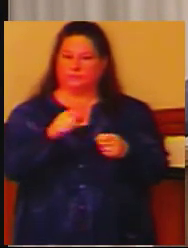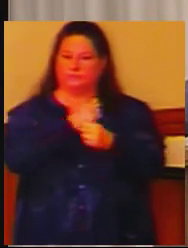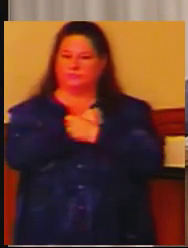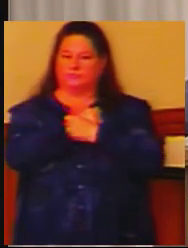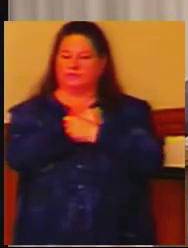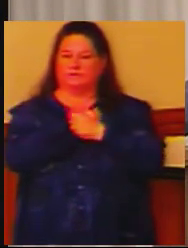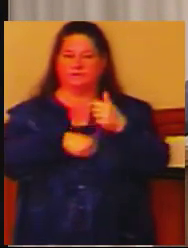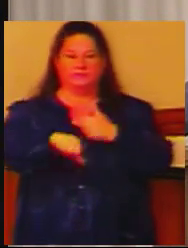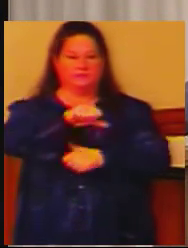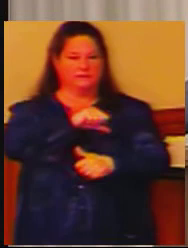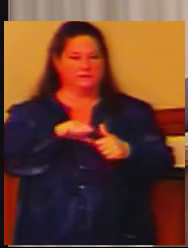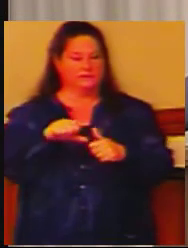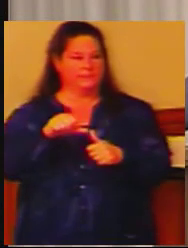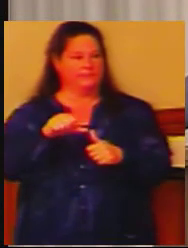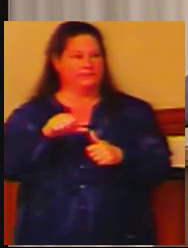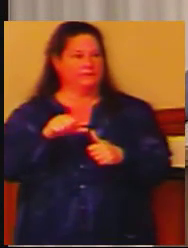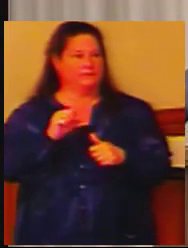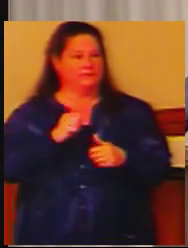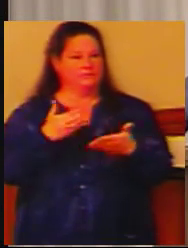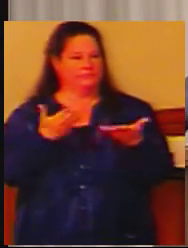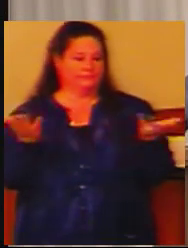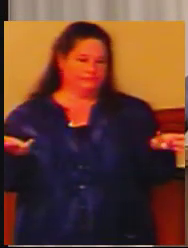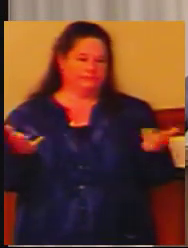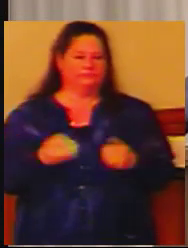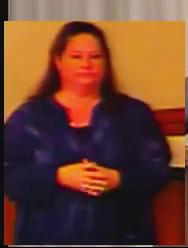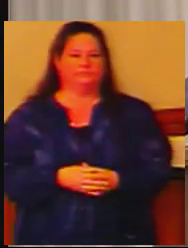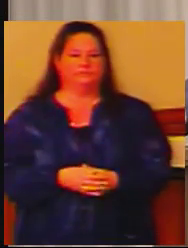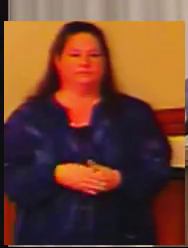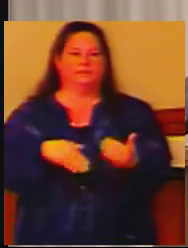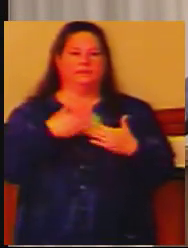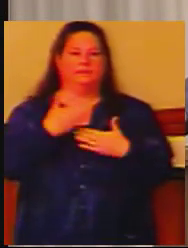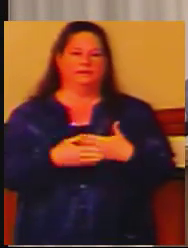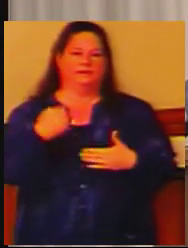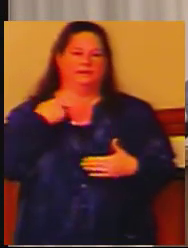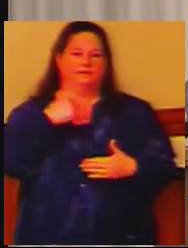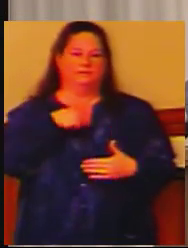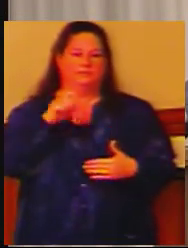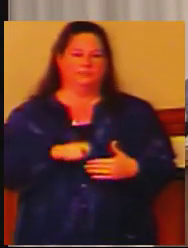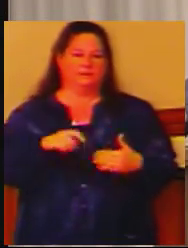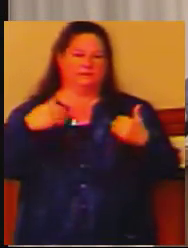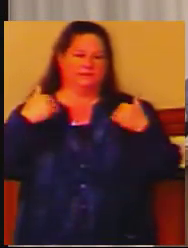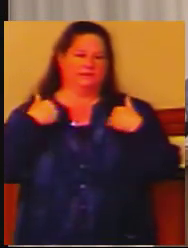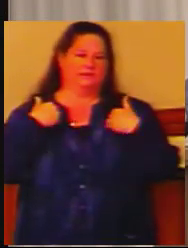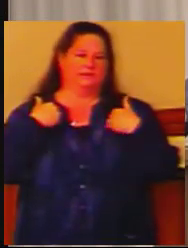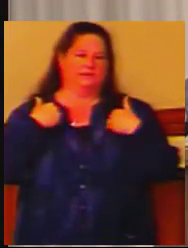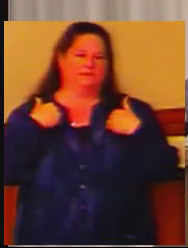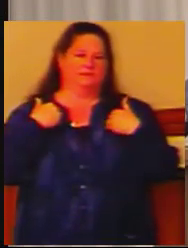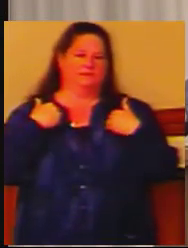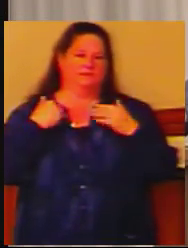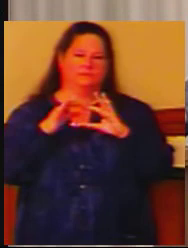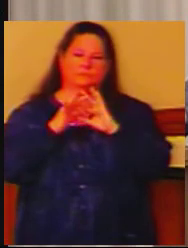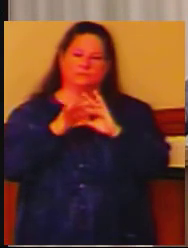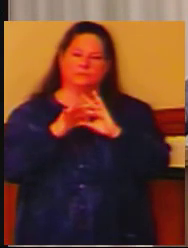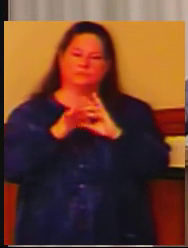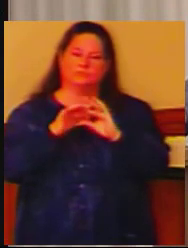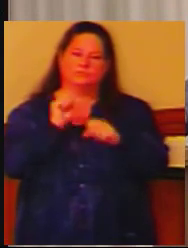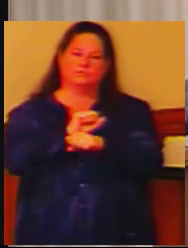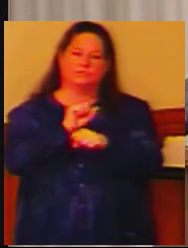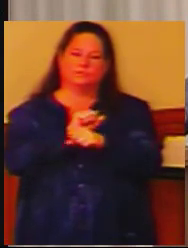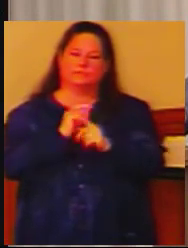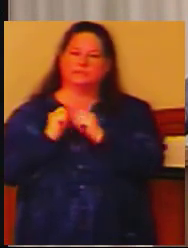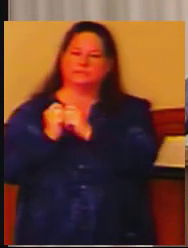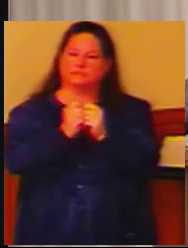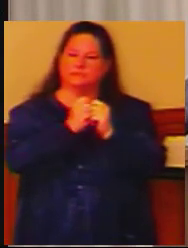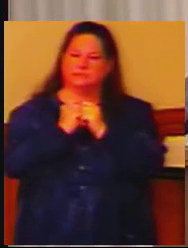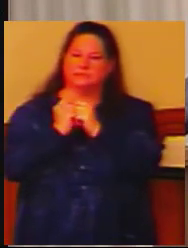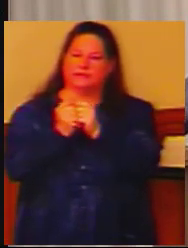love one another. So there you go. The next thing we have to have is cooperation and working together.